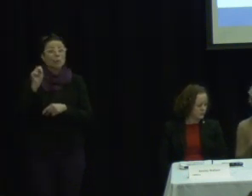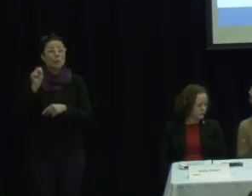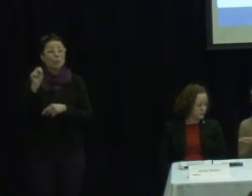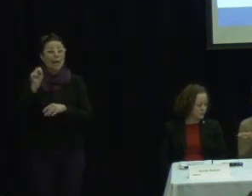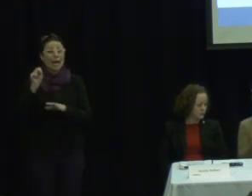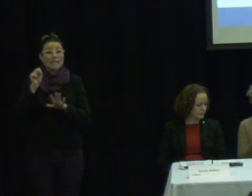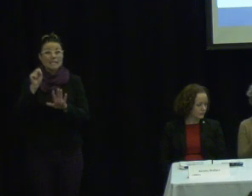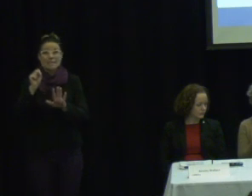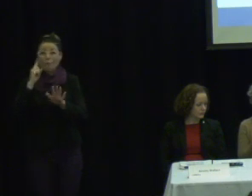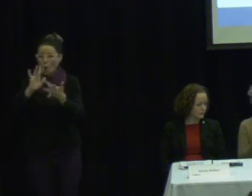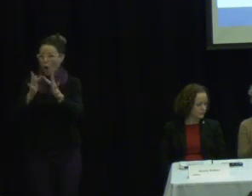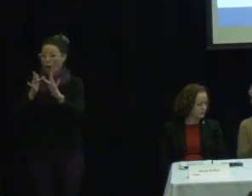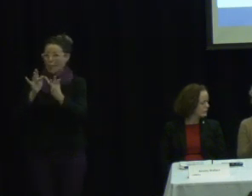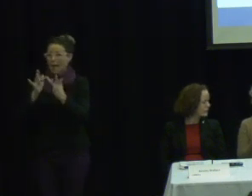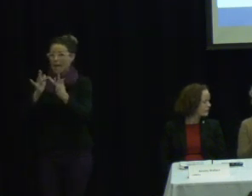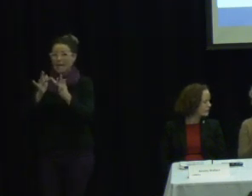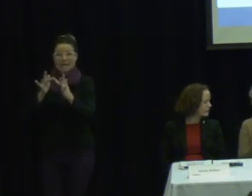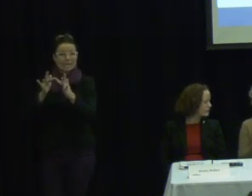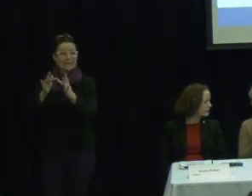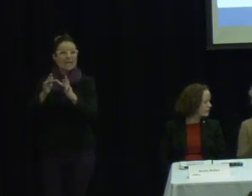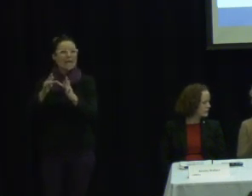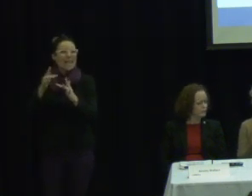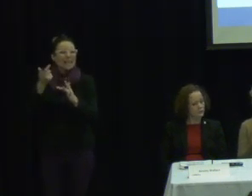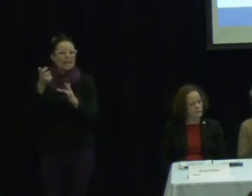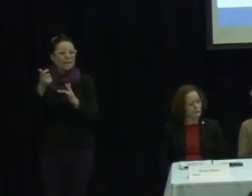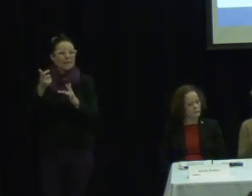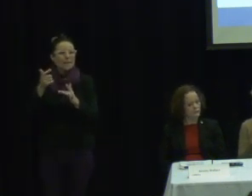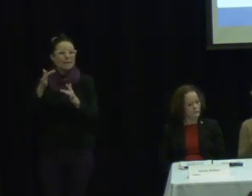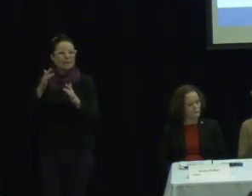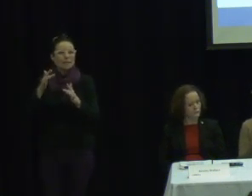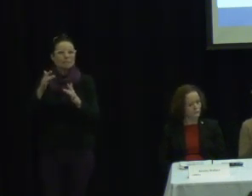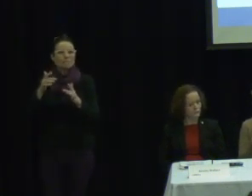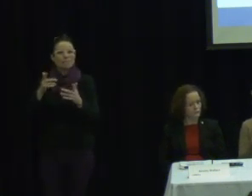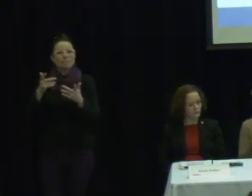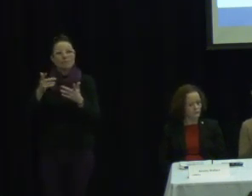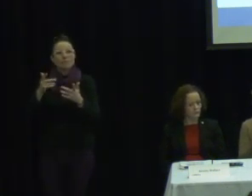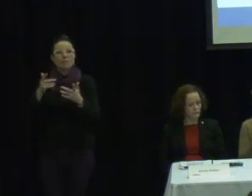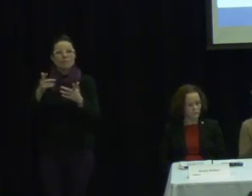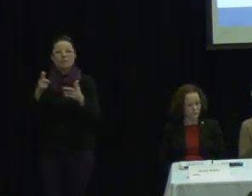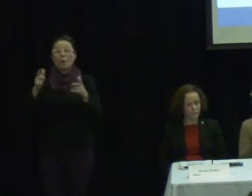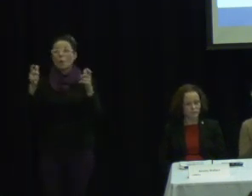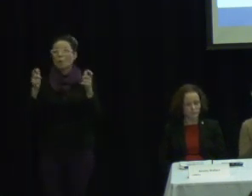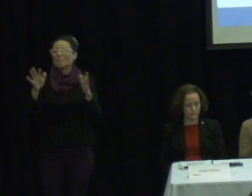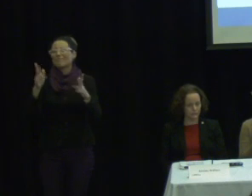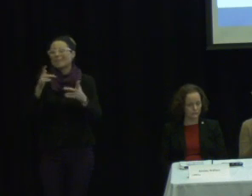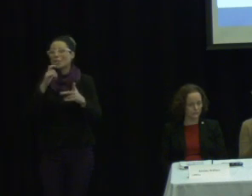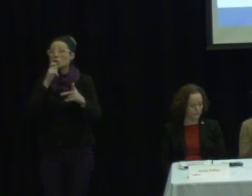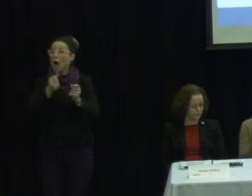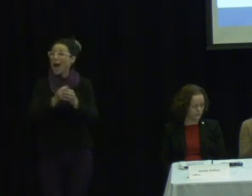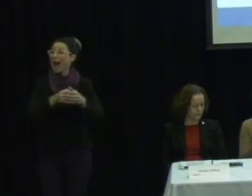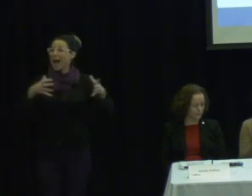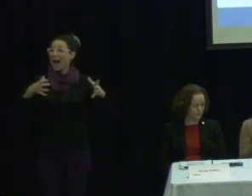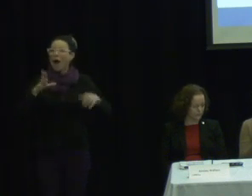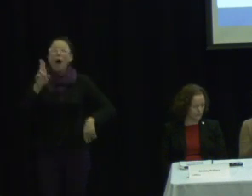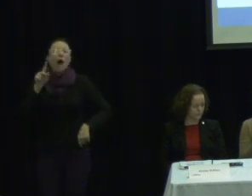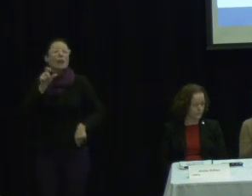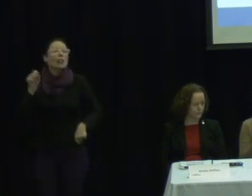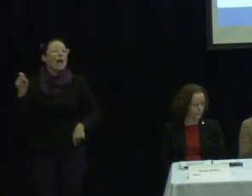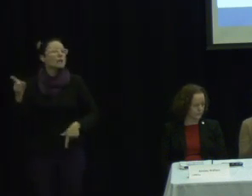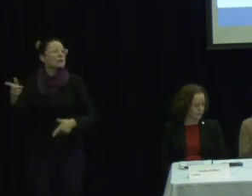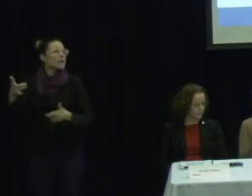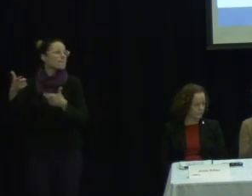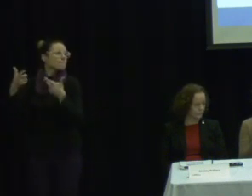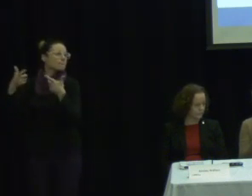national online marketplace. Unless you're the big players, unless you're SNHU or Western